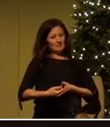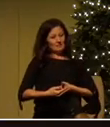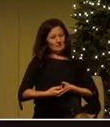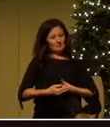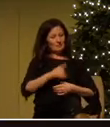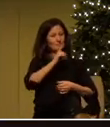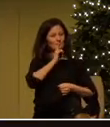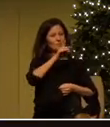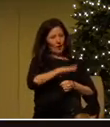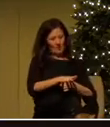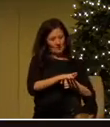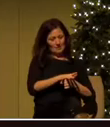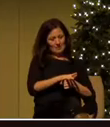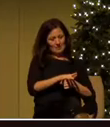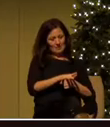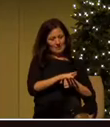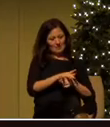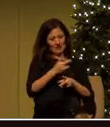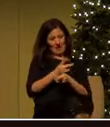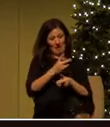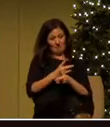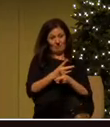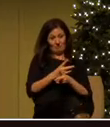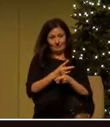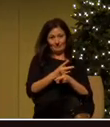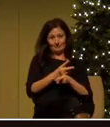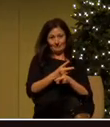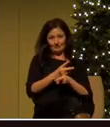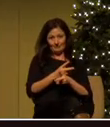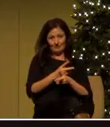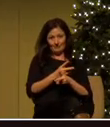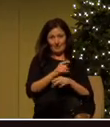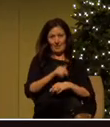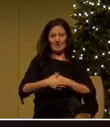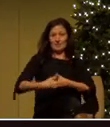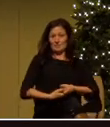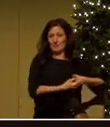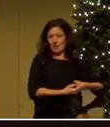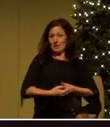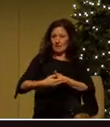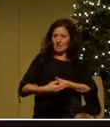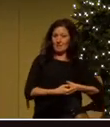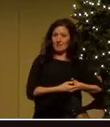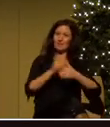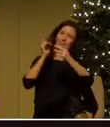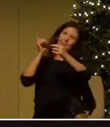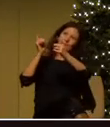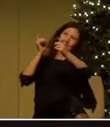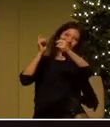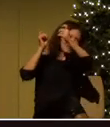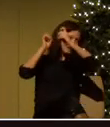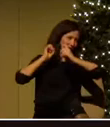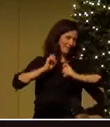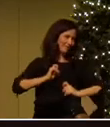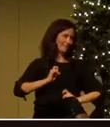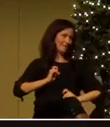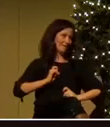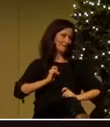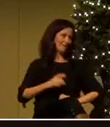is a promise kept. This promise, this child is a gift given.